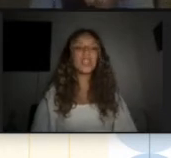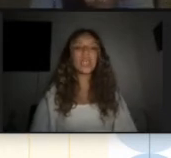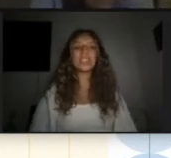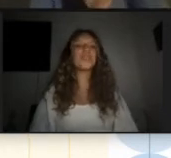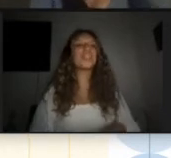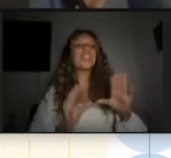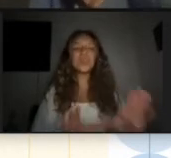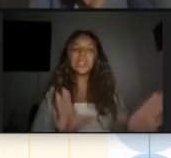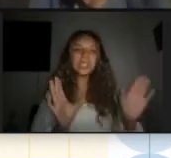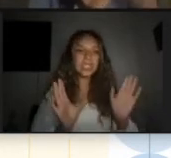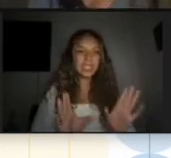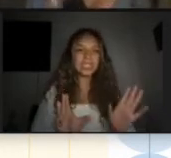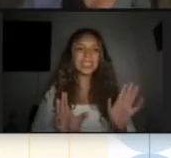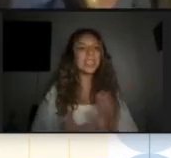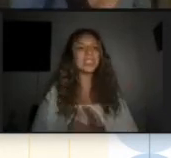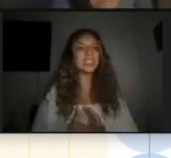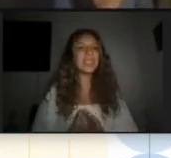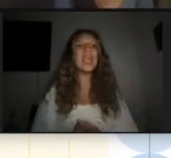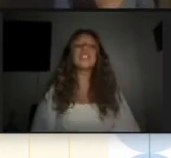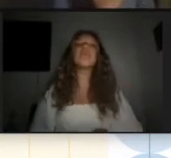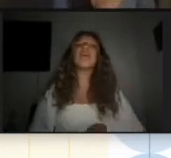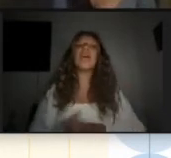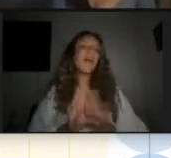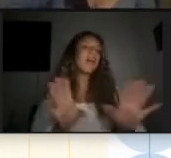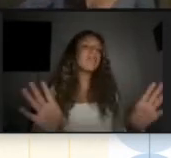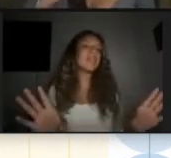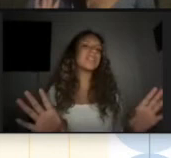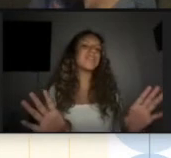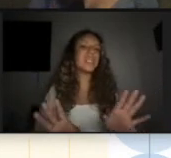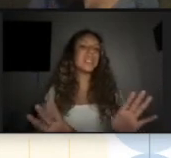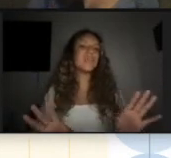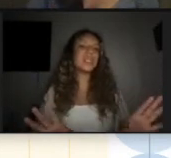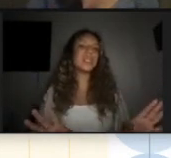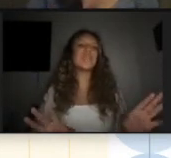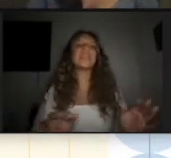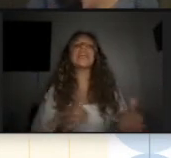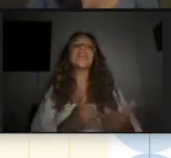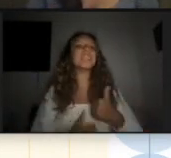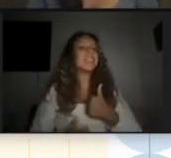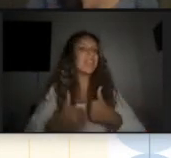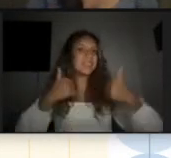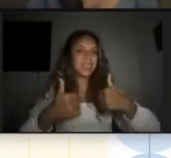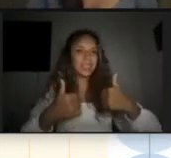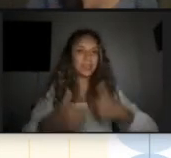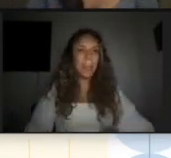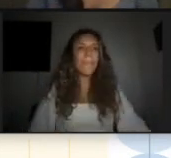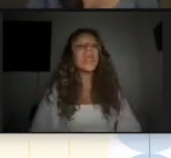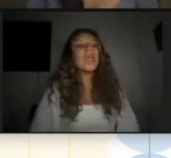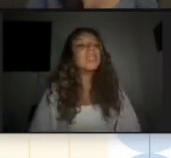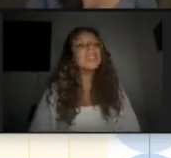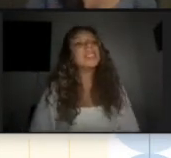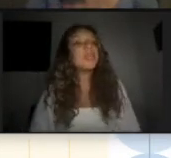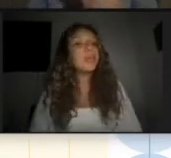have contracted with student success agency to provide all of the class of 2021 students with the success agent